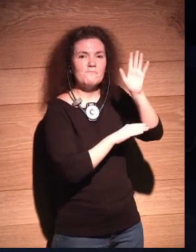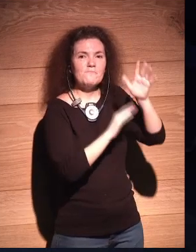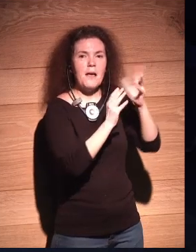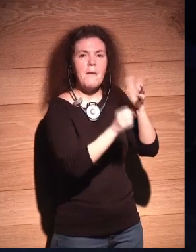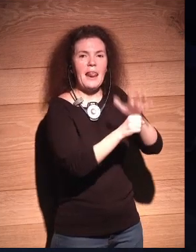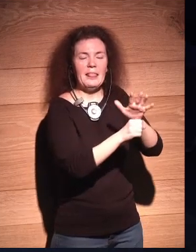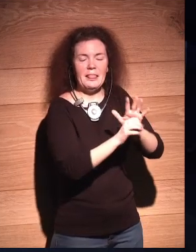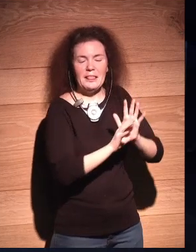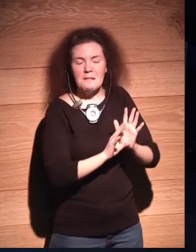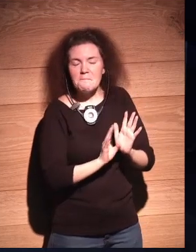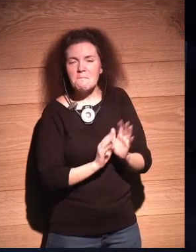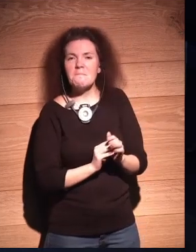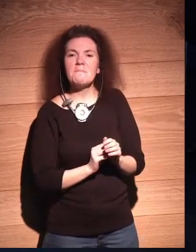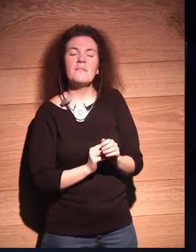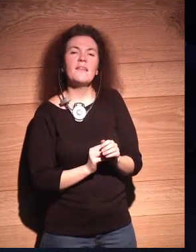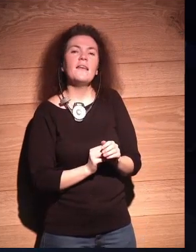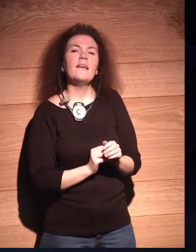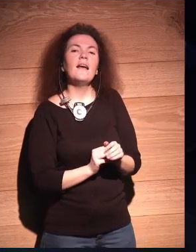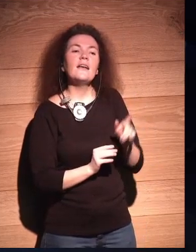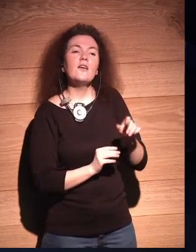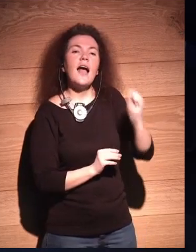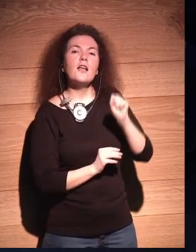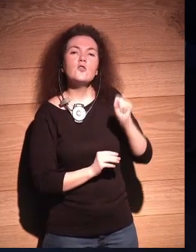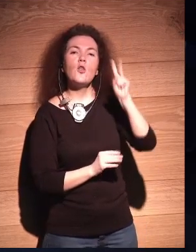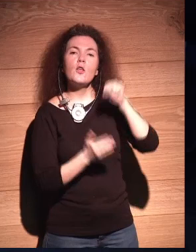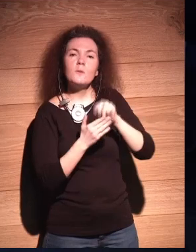Opportunity. This was in 2004, so this is quite a while ago.